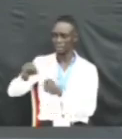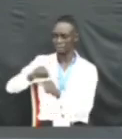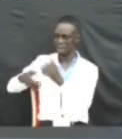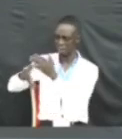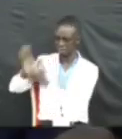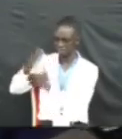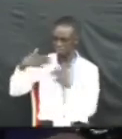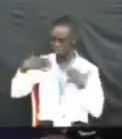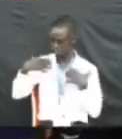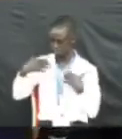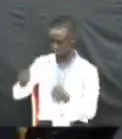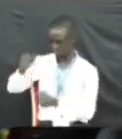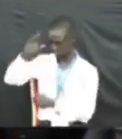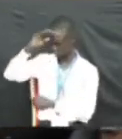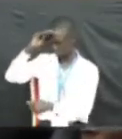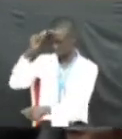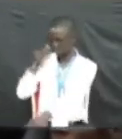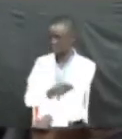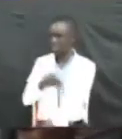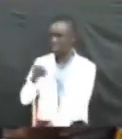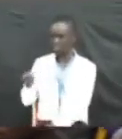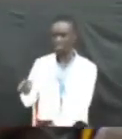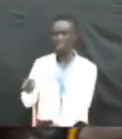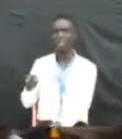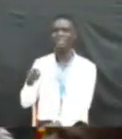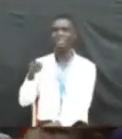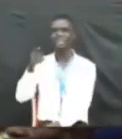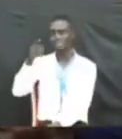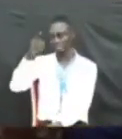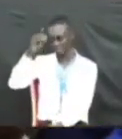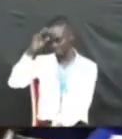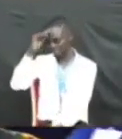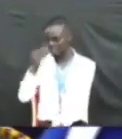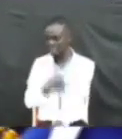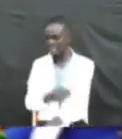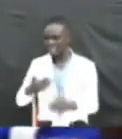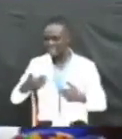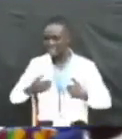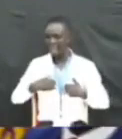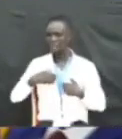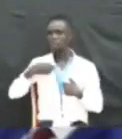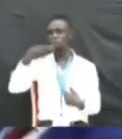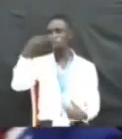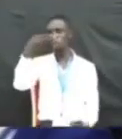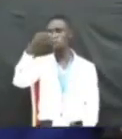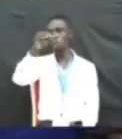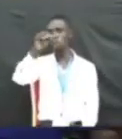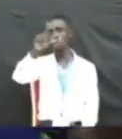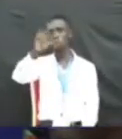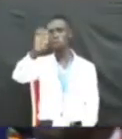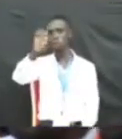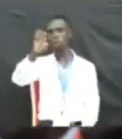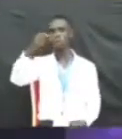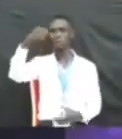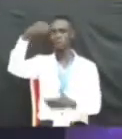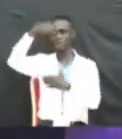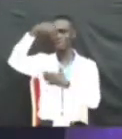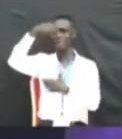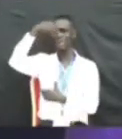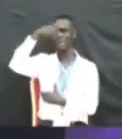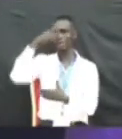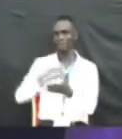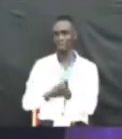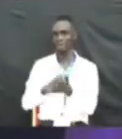in his upper palate and doctors had scheduled him for surgery. Upon prayers,